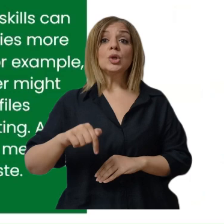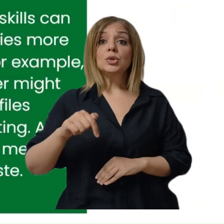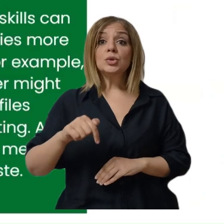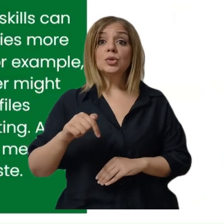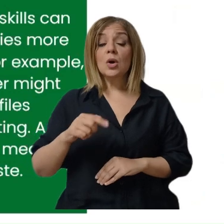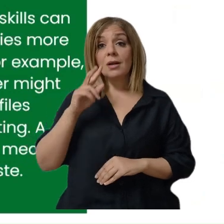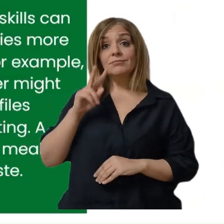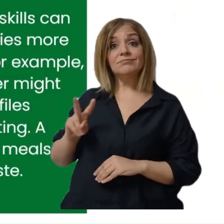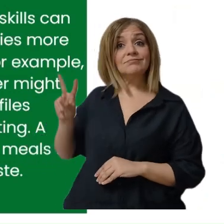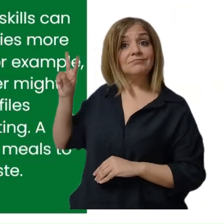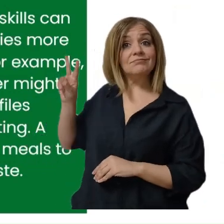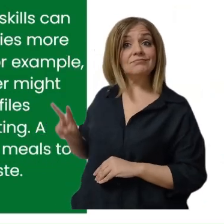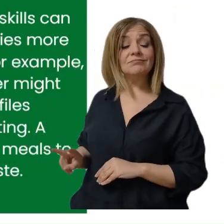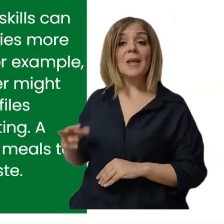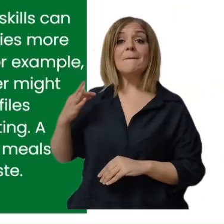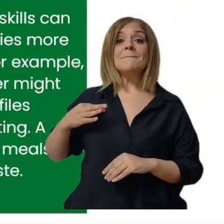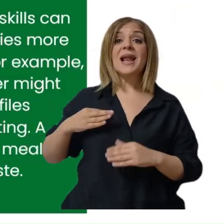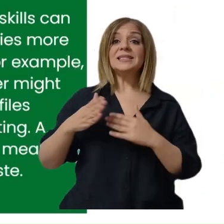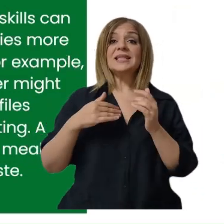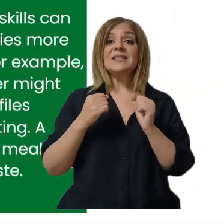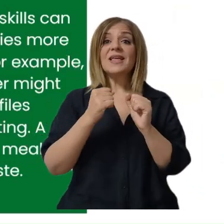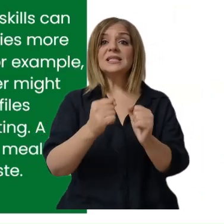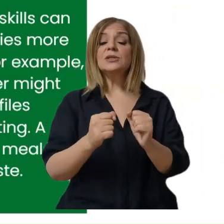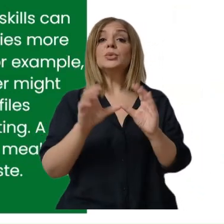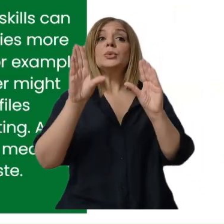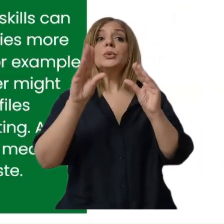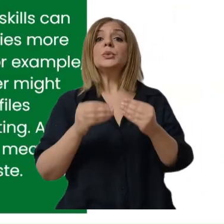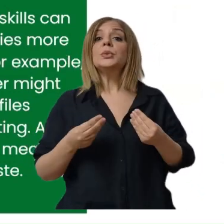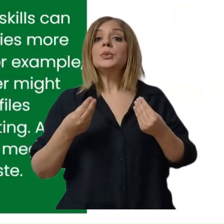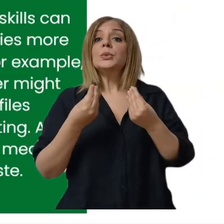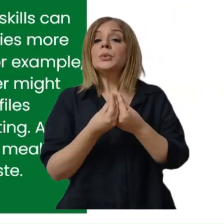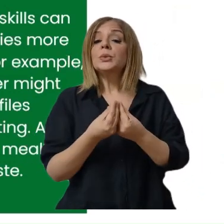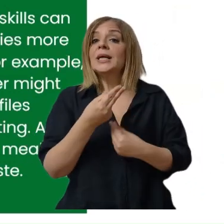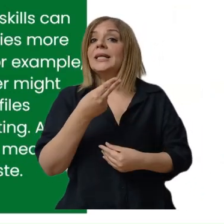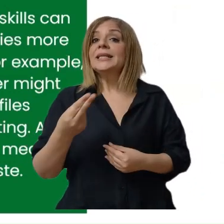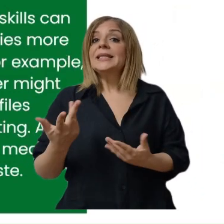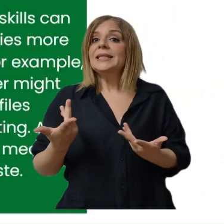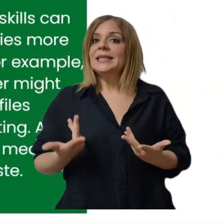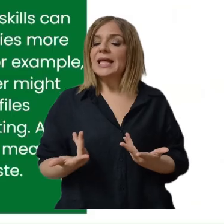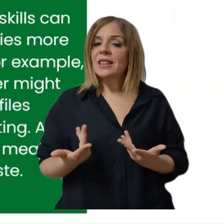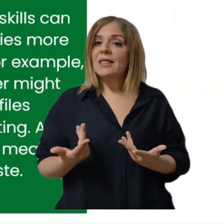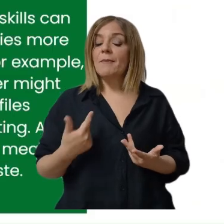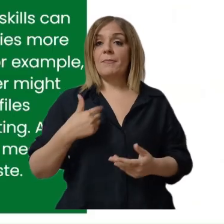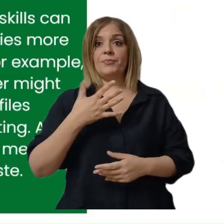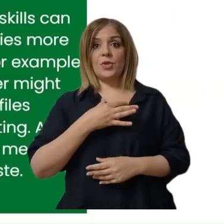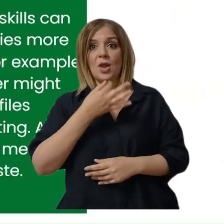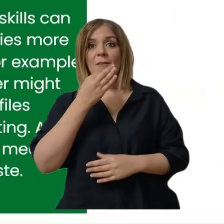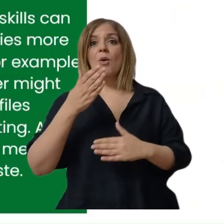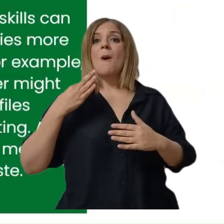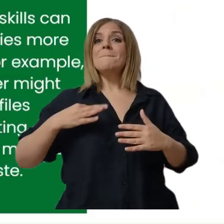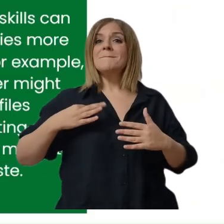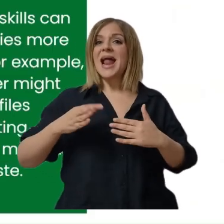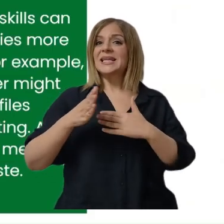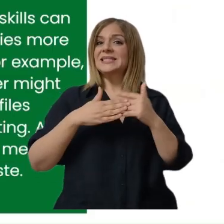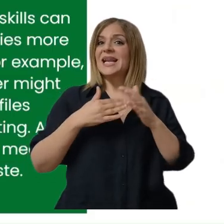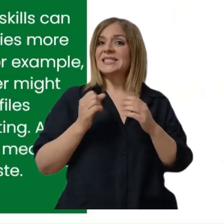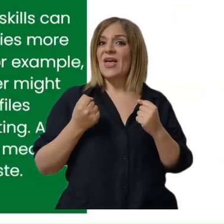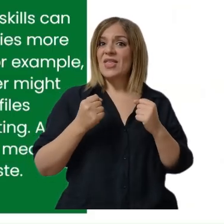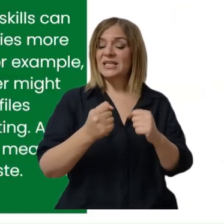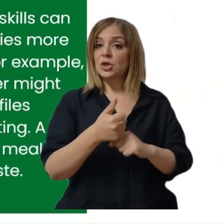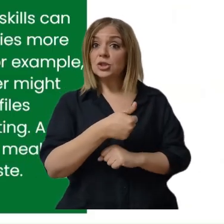Now we can see where green skills are applied. And I just want to say that green skills are